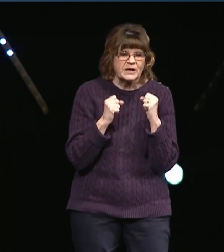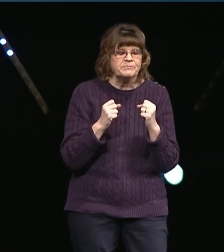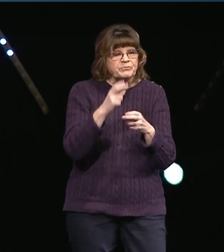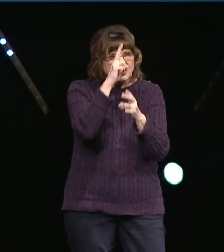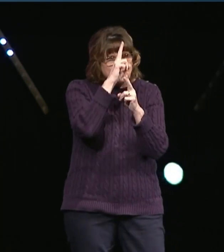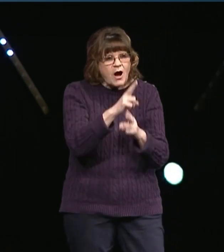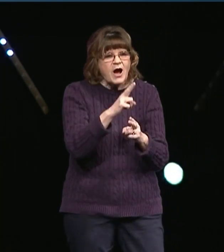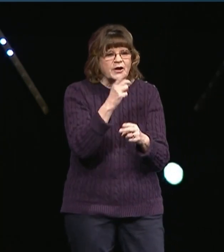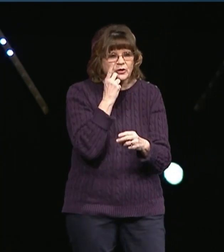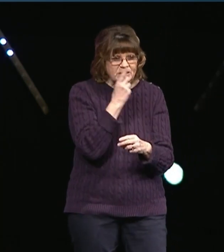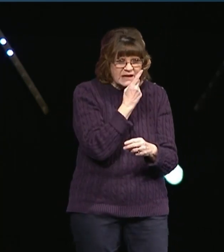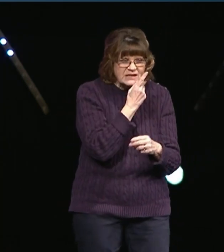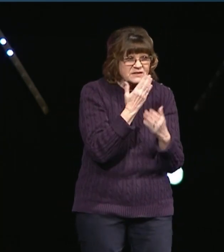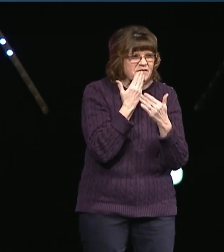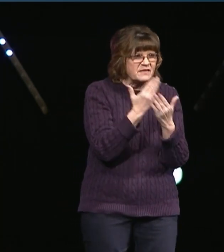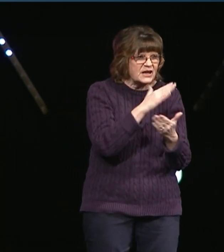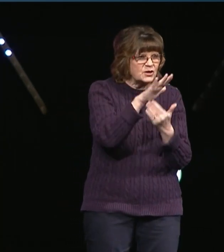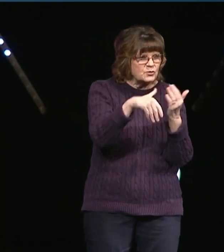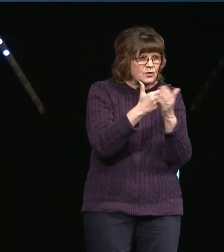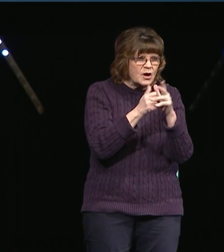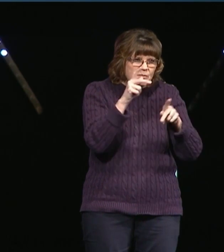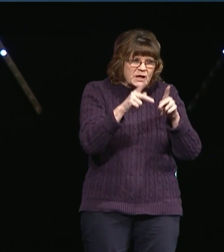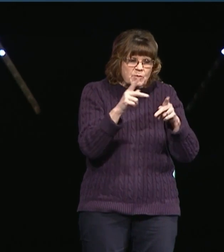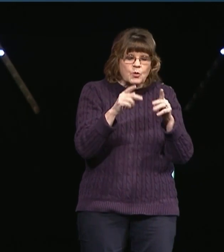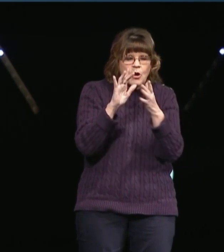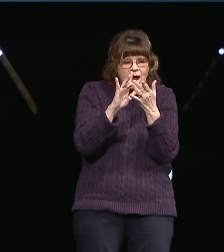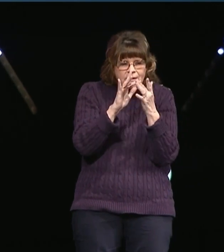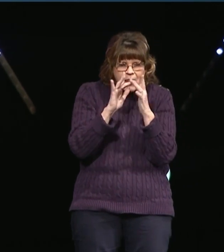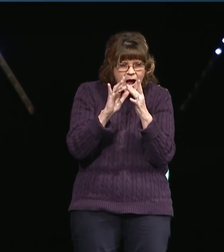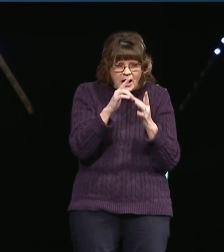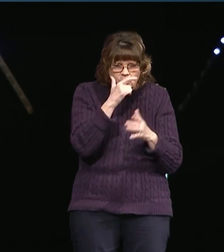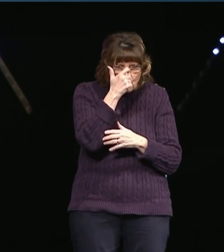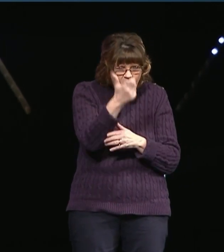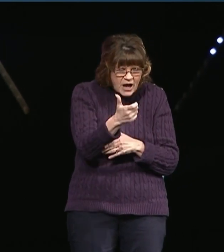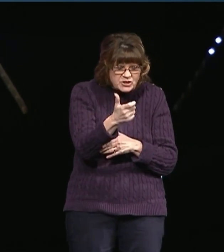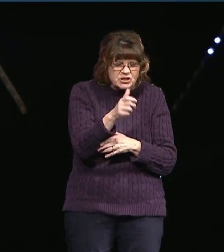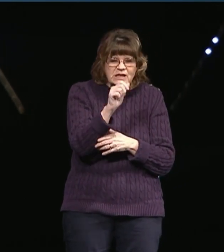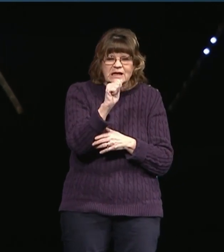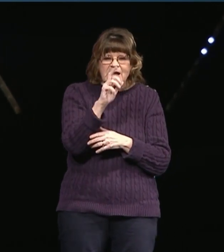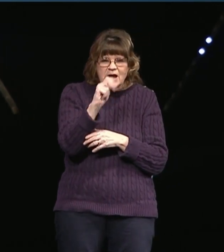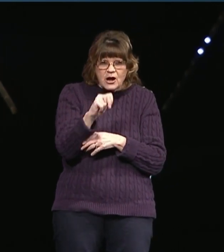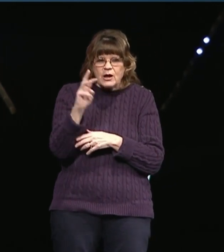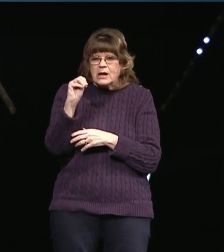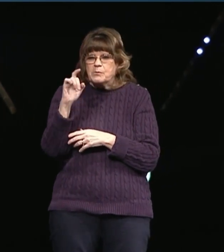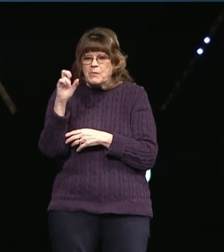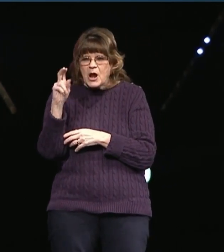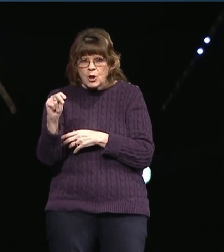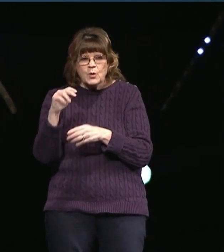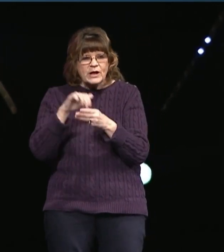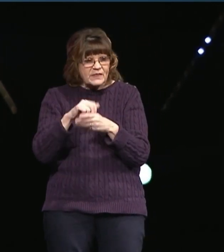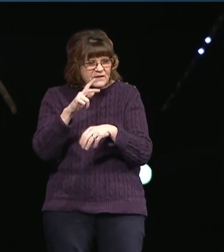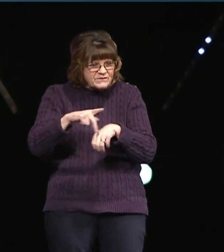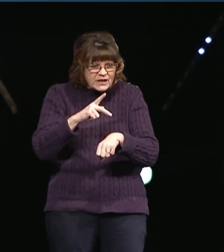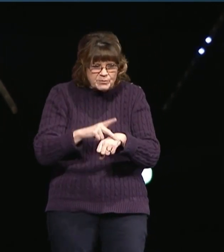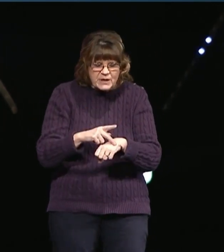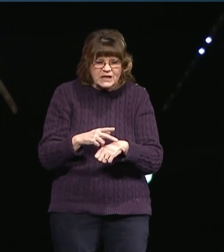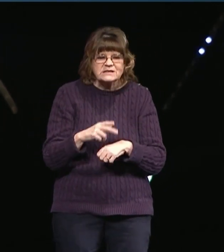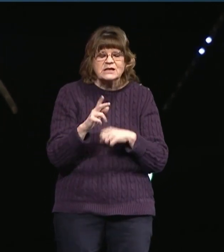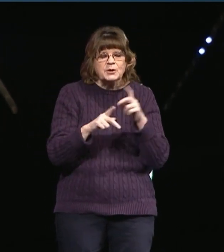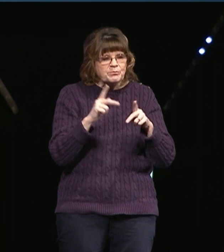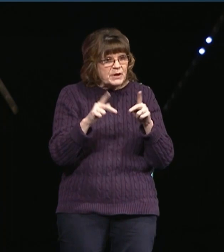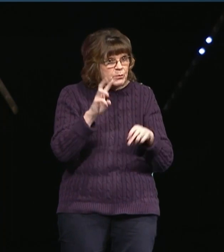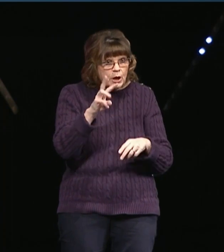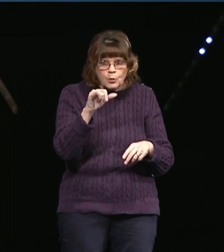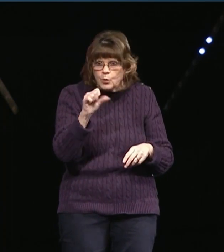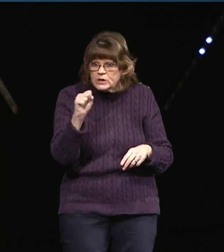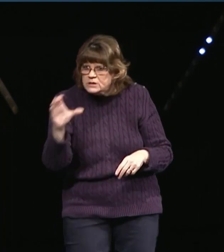Dennis. And thank you to all of you who are online watching, Aaron and Ashley and the kids and Mary Lou in the Philippines. And then I know there's people in Wisconsin